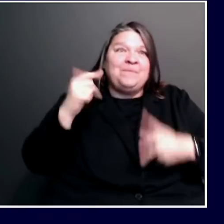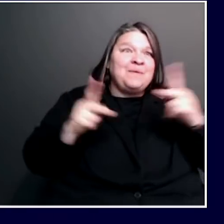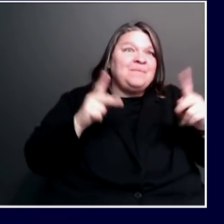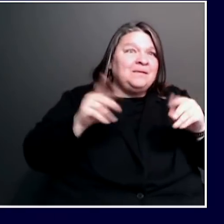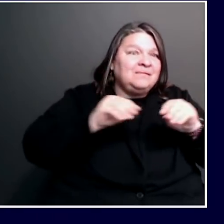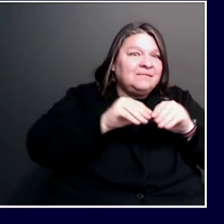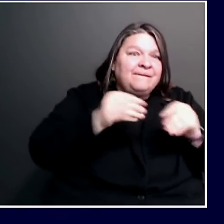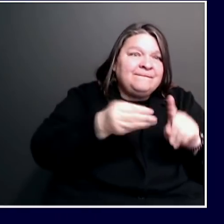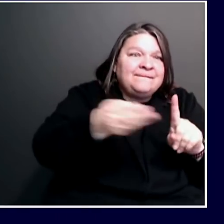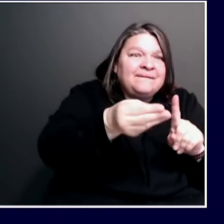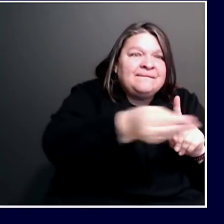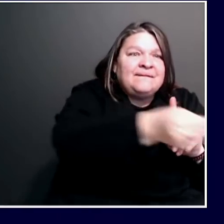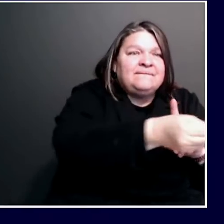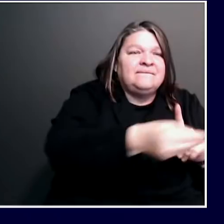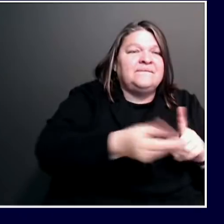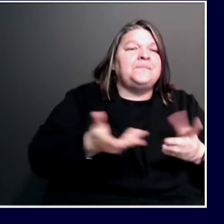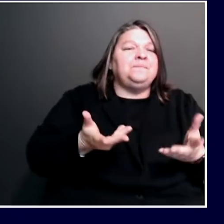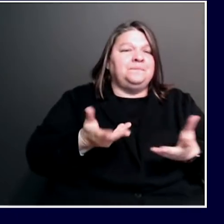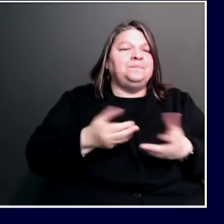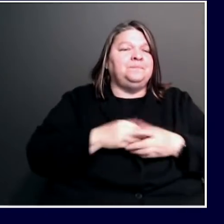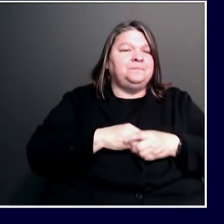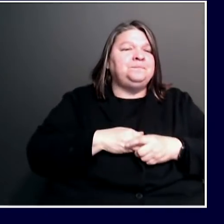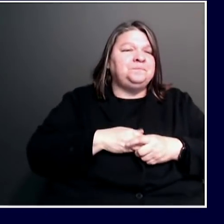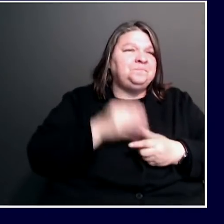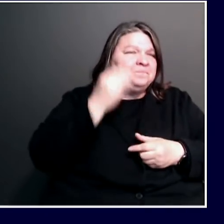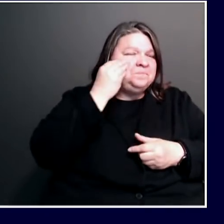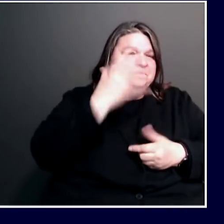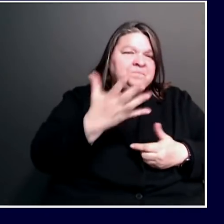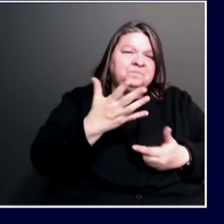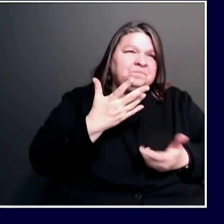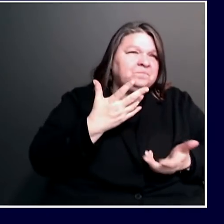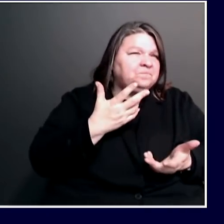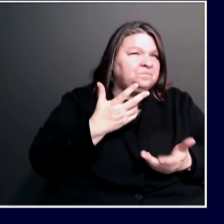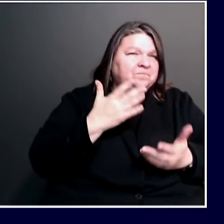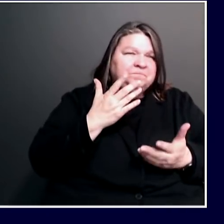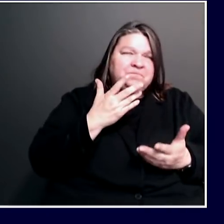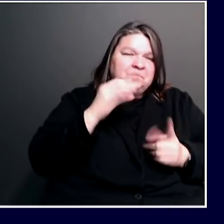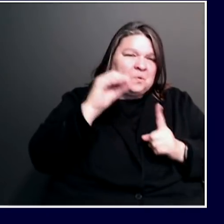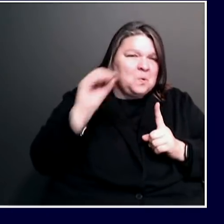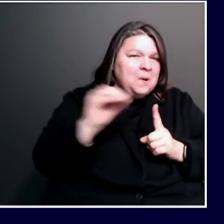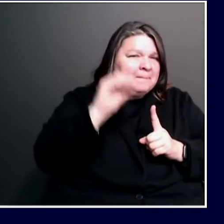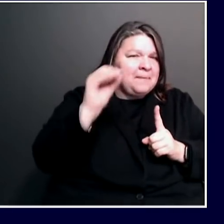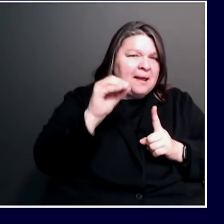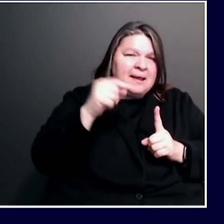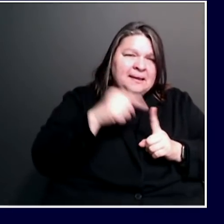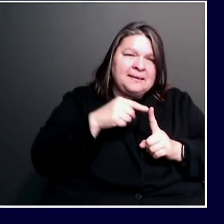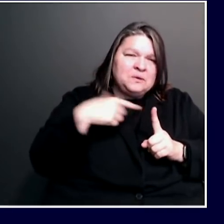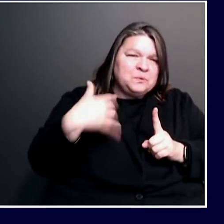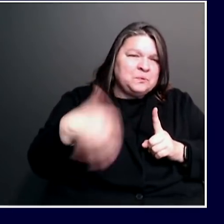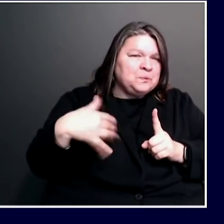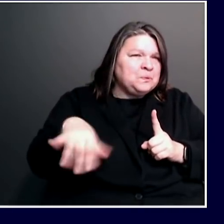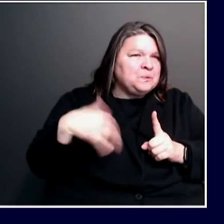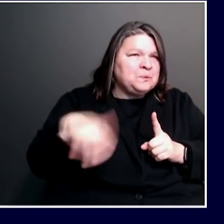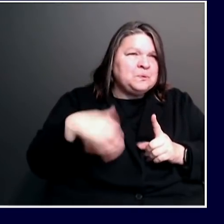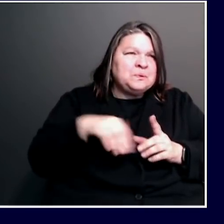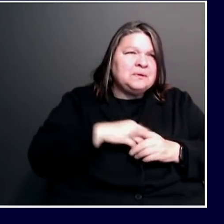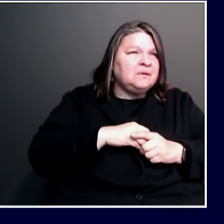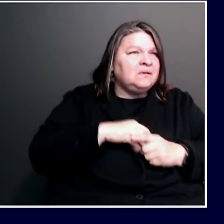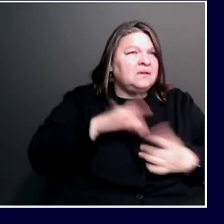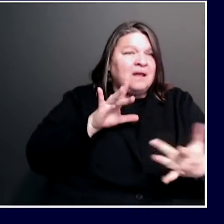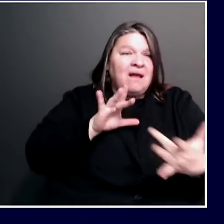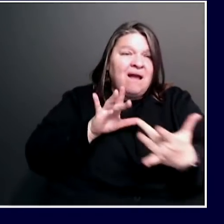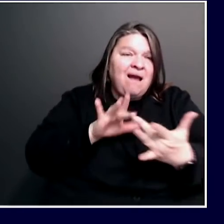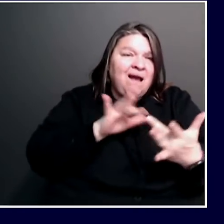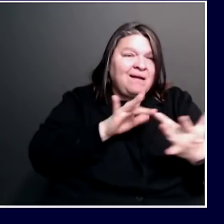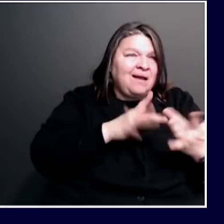COVID to others. But the biology of the Omicron variant is such that contact tracing doesn't get to those folks fast